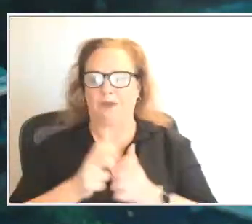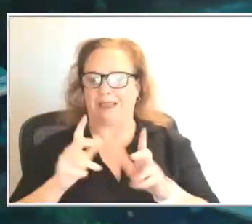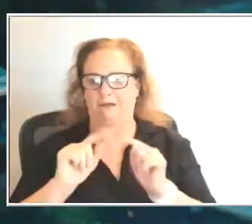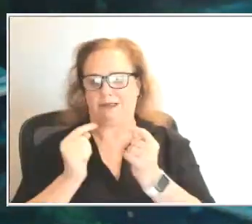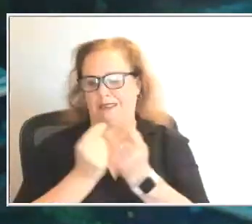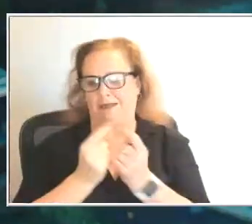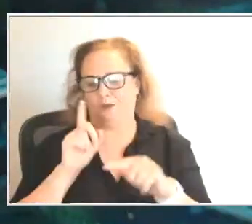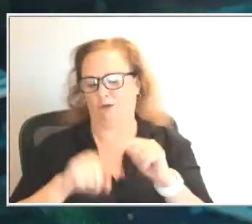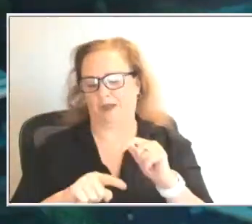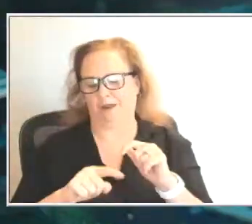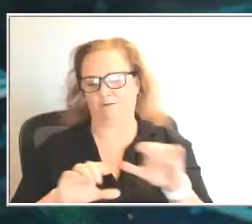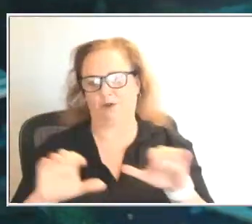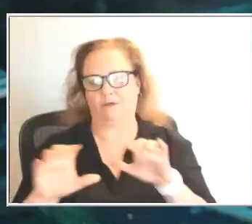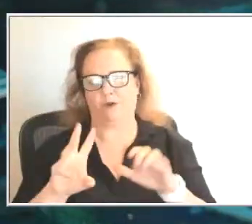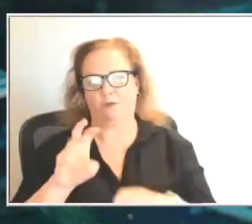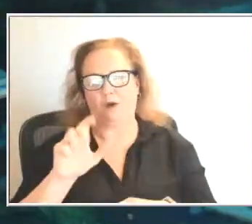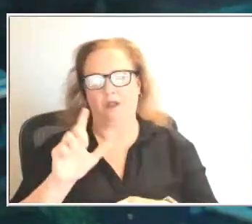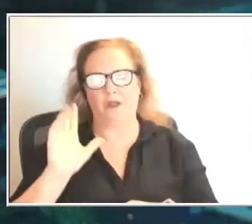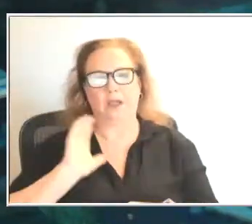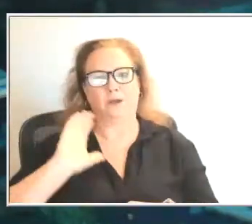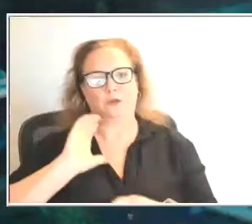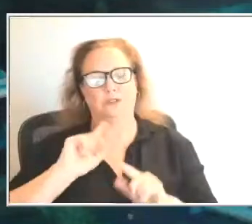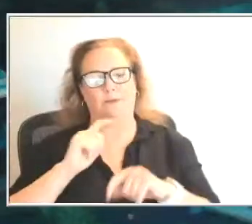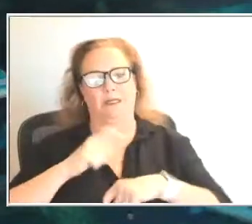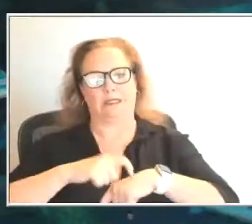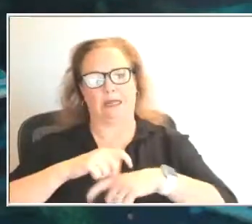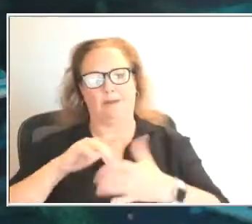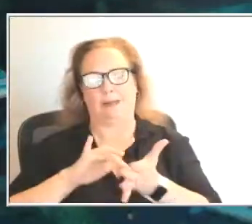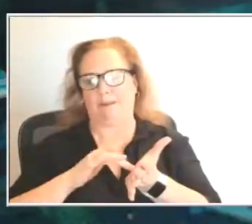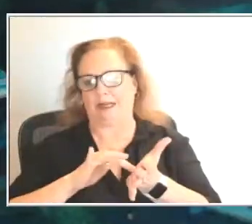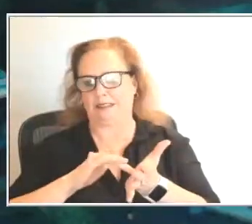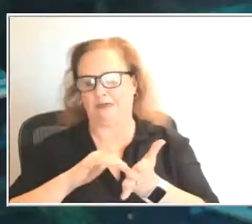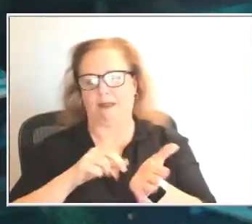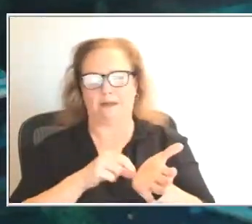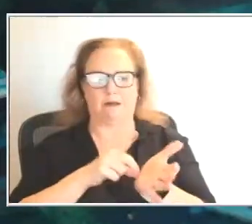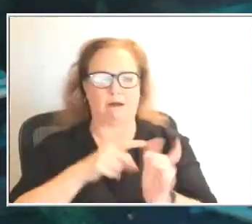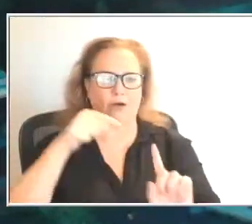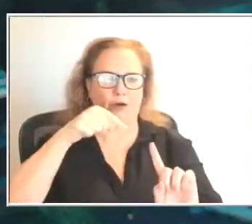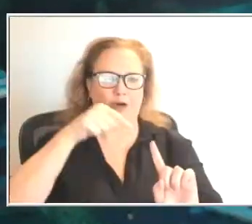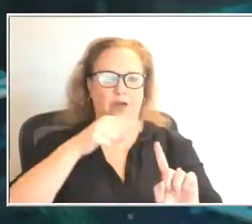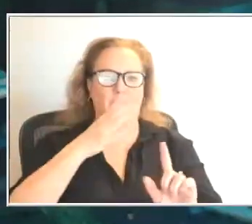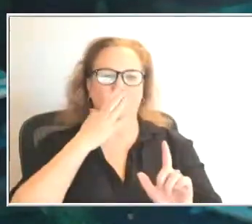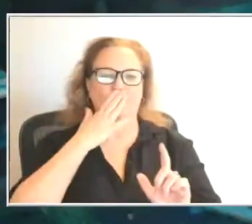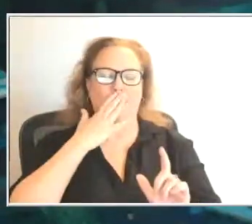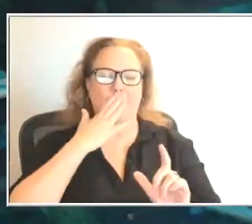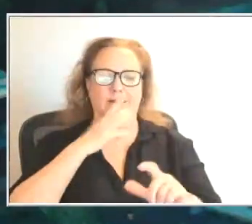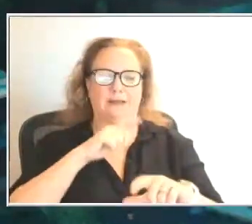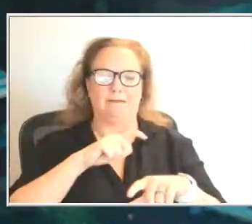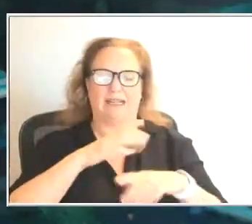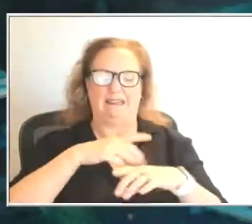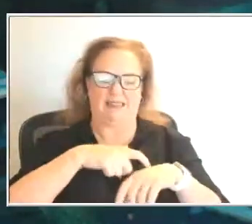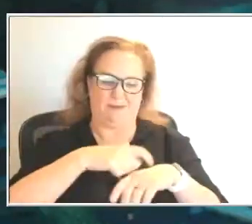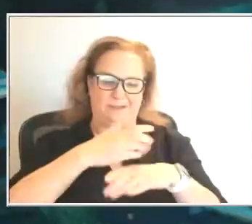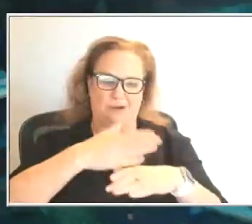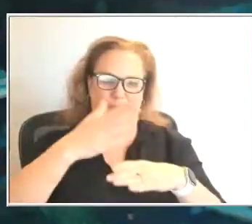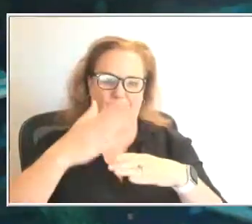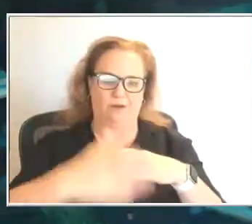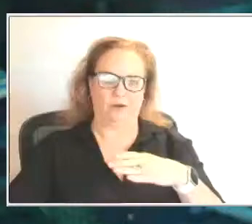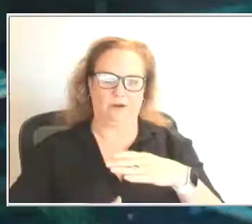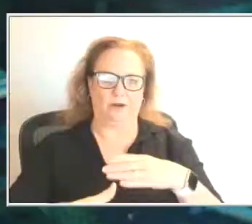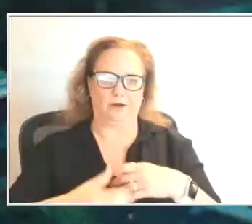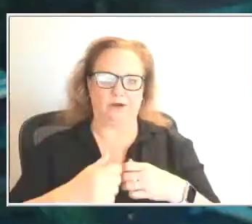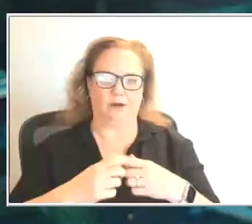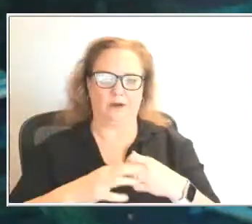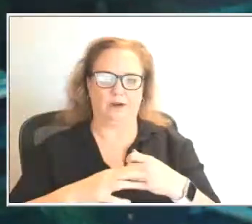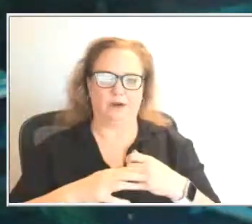well. There used to be a time when in medicine it was all about the doctor, and I thank goodness that time has passed, and for some people we still struggle with it, but